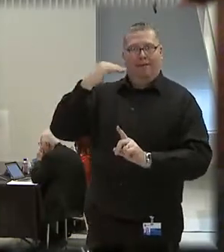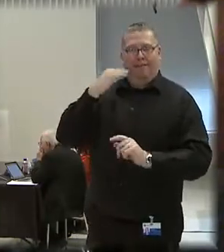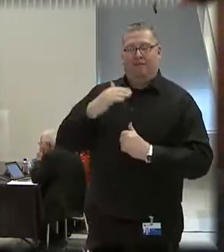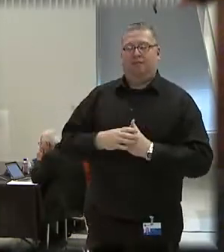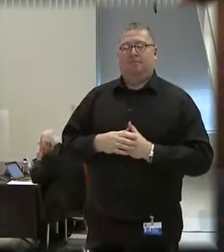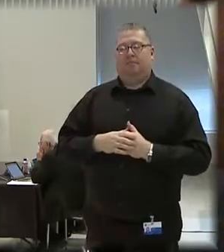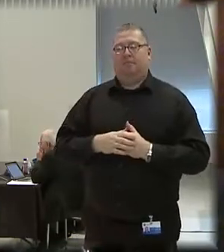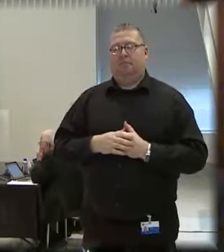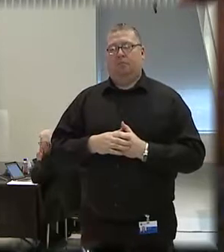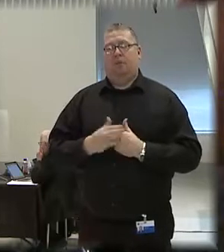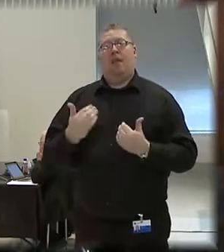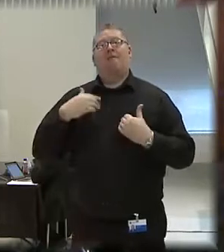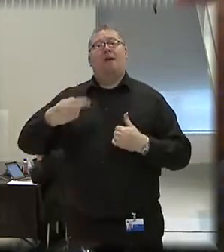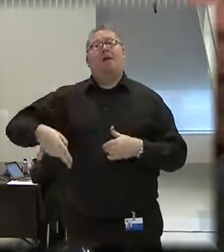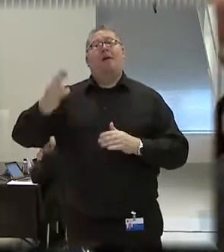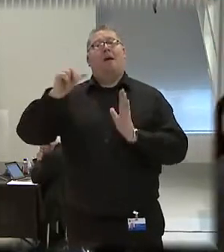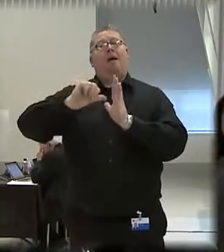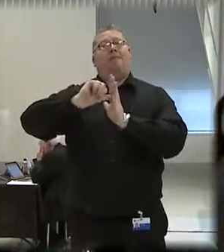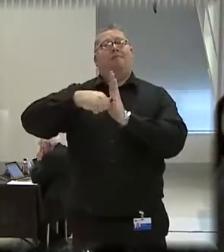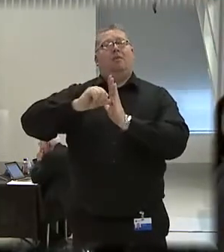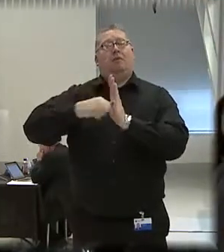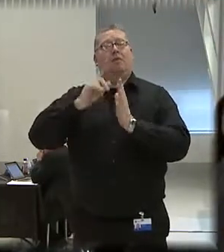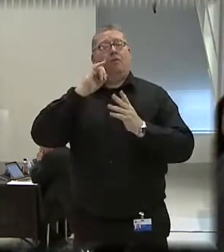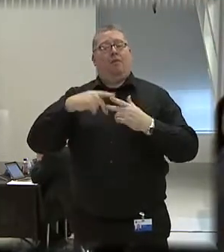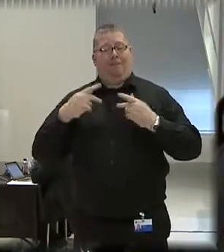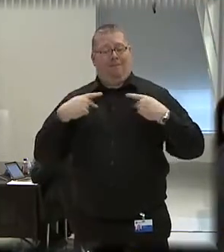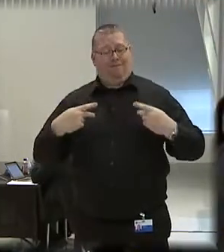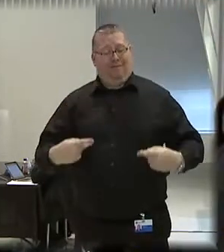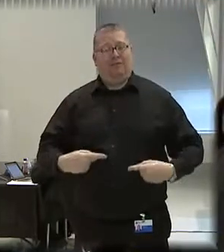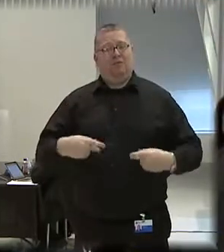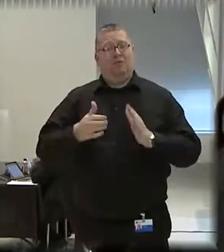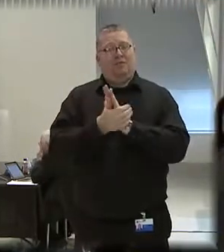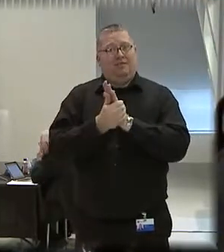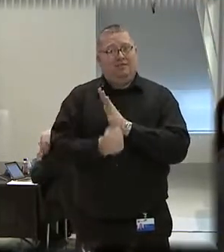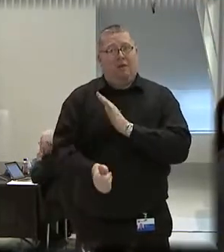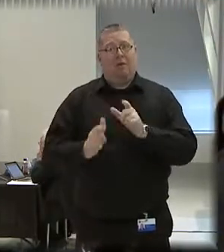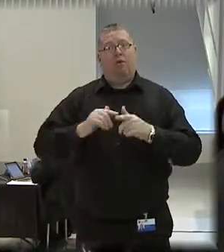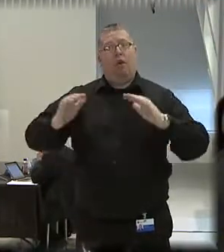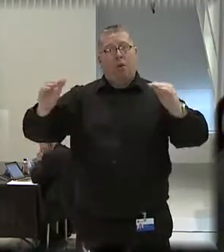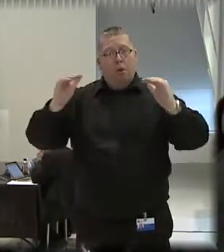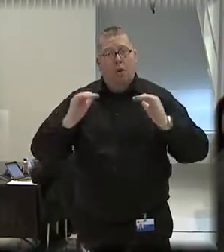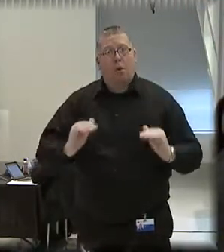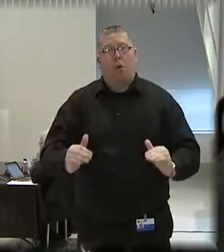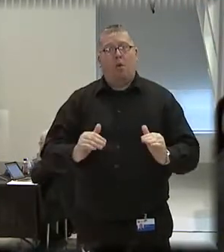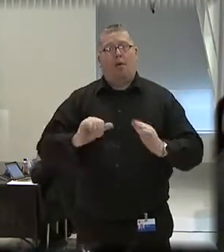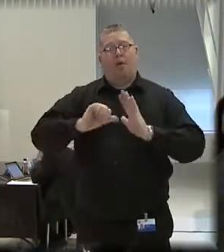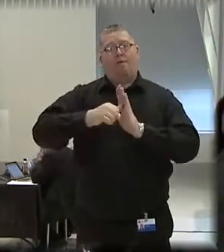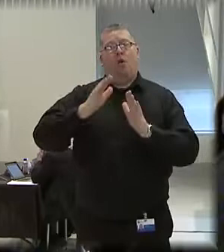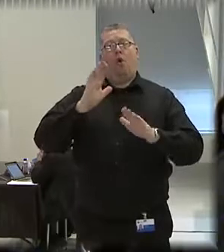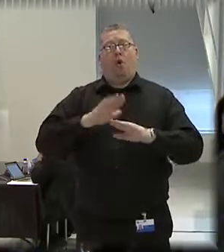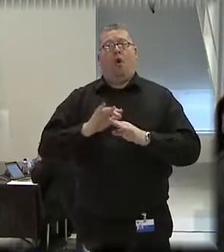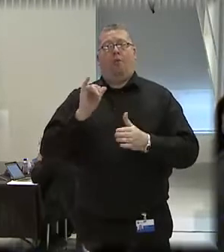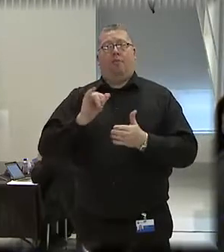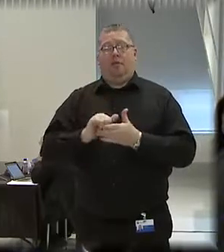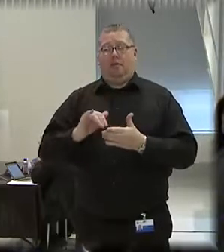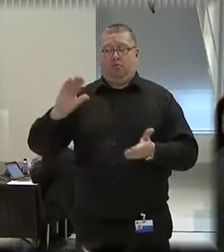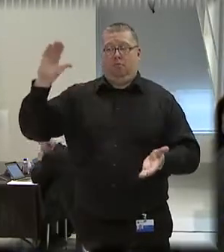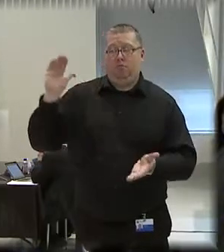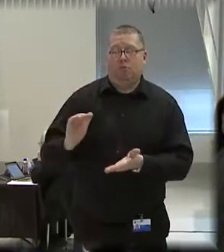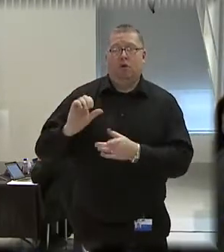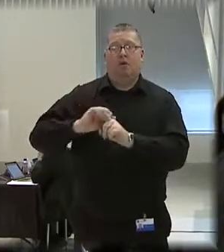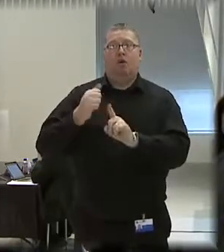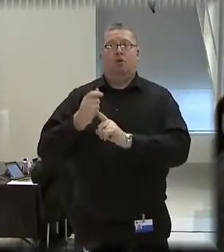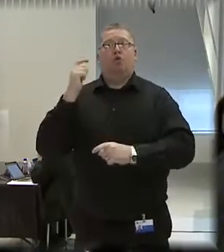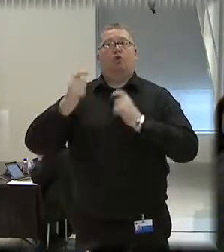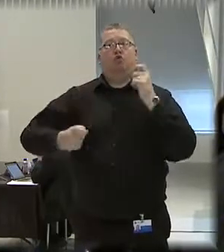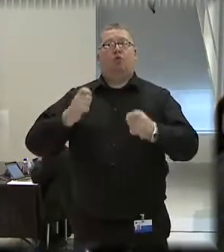Having a high emphasis by departments on physical skills and a low emphasis on de-escalation skills contribute to problems with